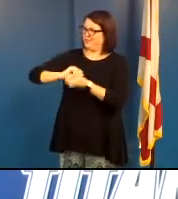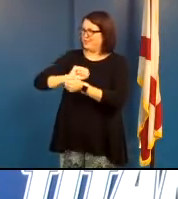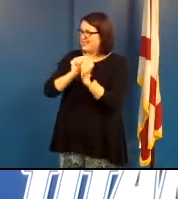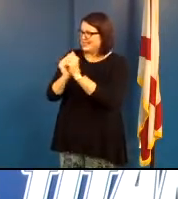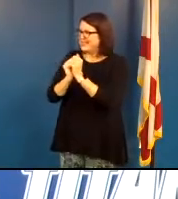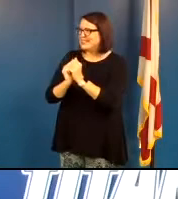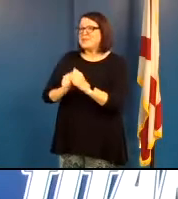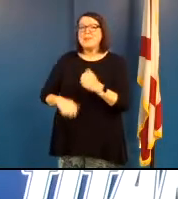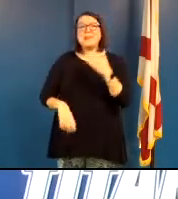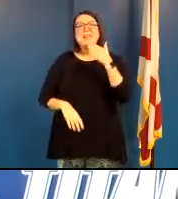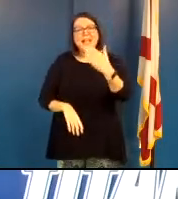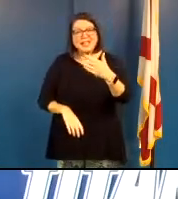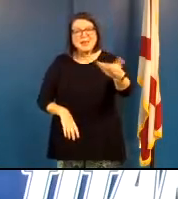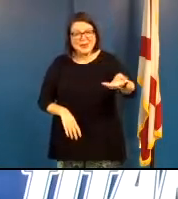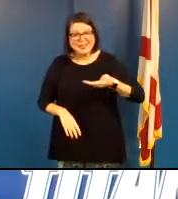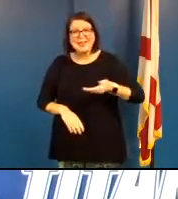you. Welcome. Thank you. Thank you.